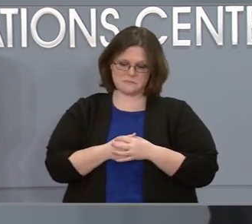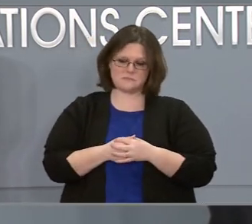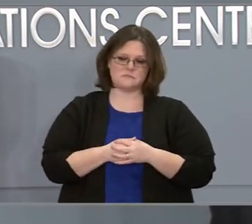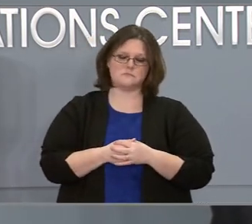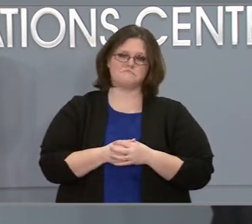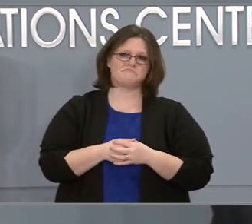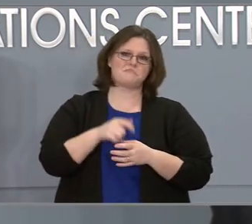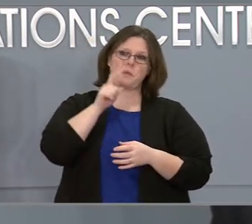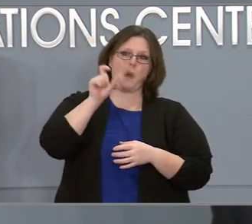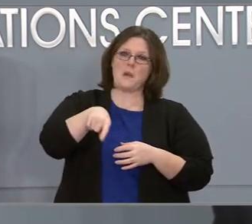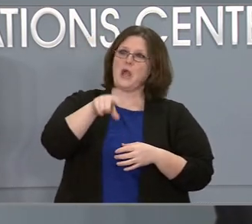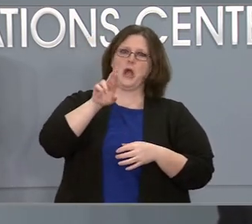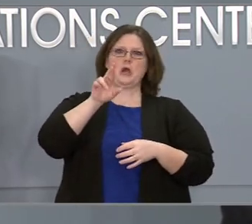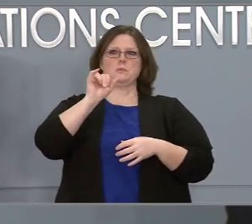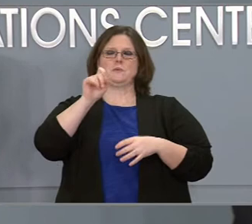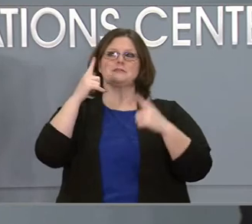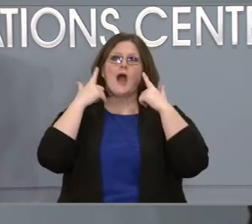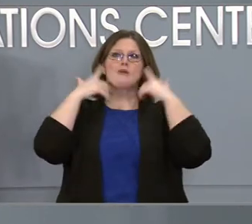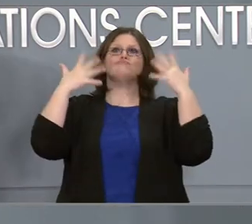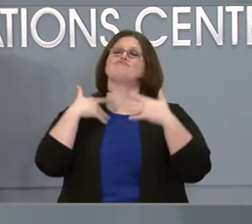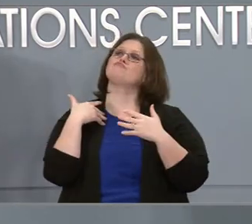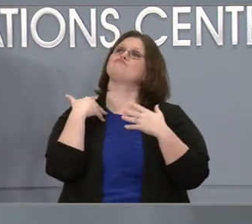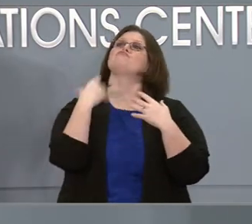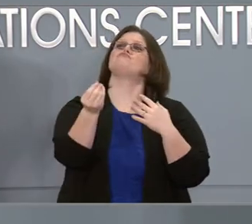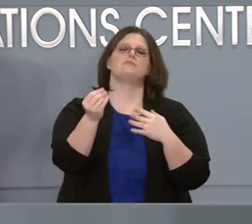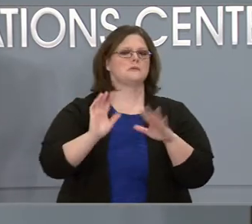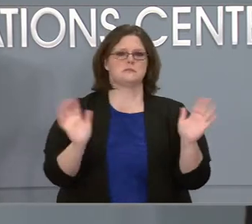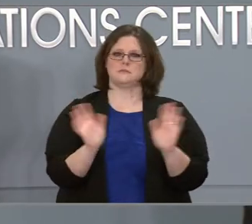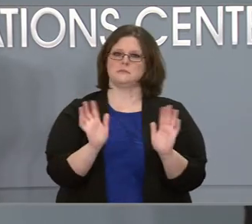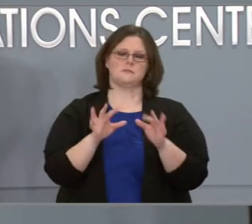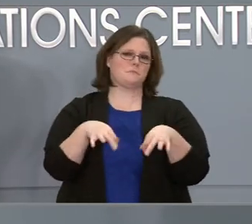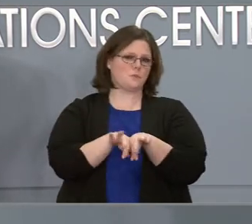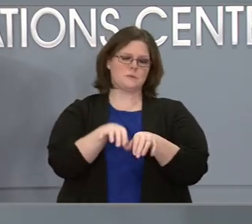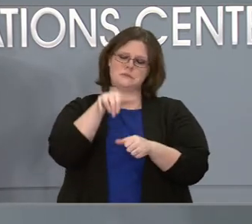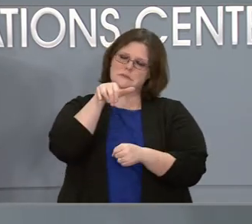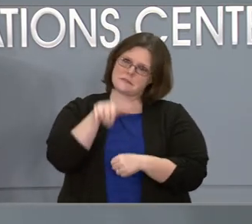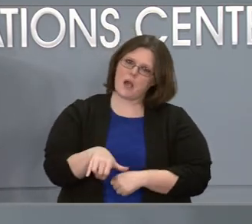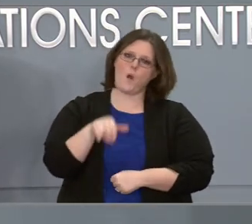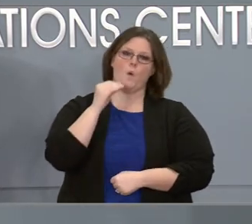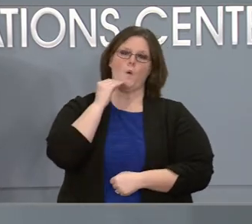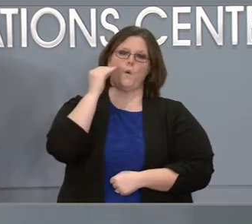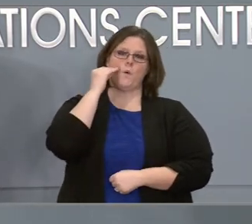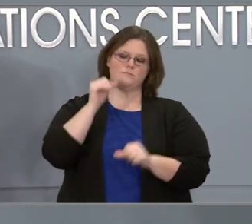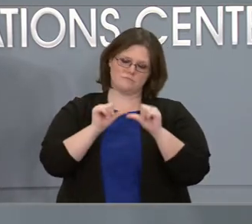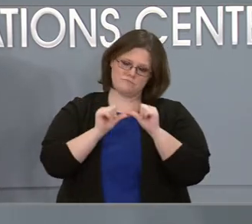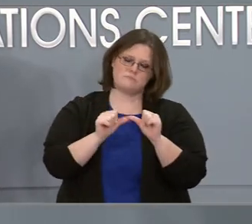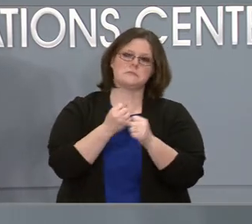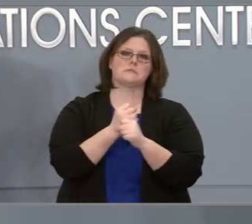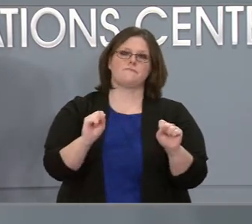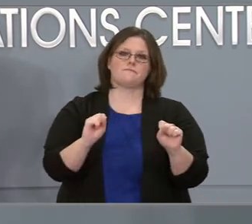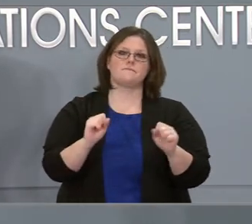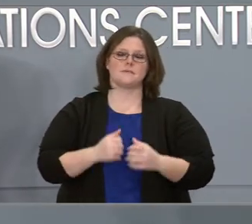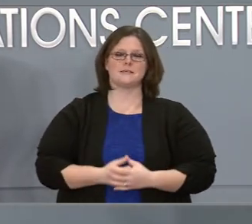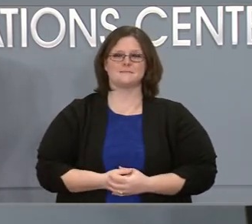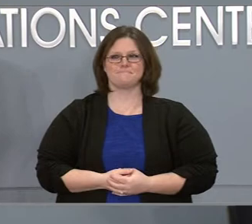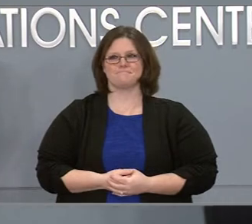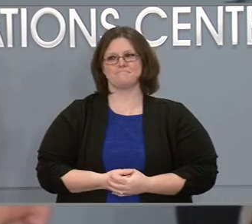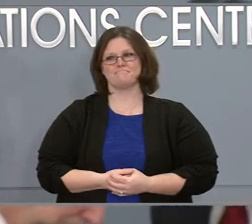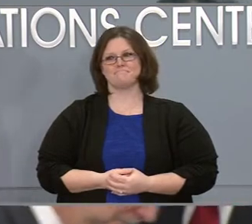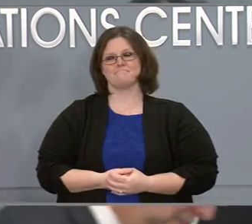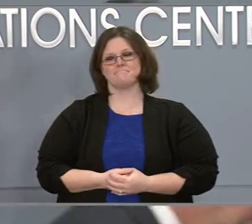any unnecessary risk. We just ask that you be safe and stay home if you can.